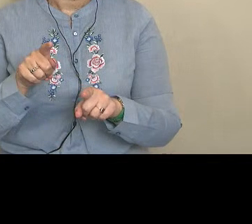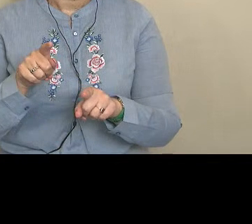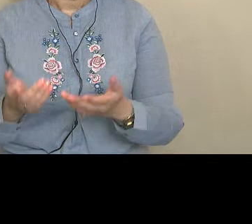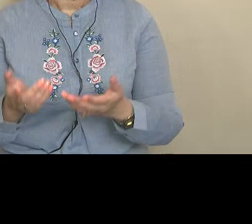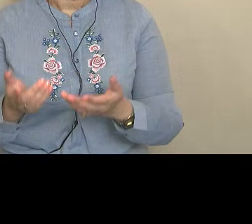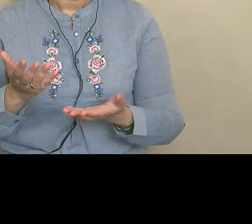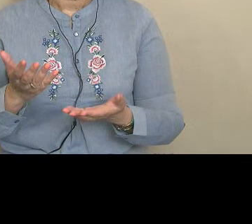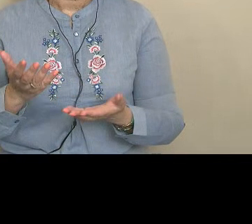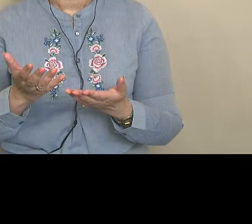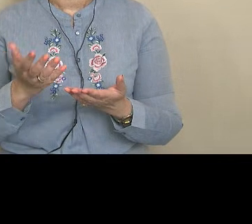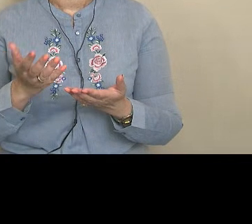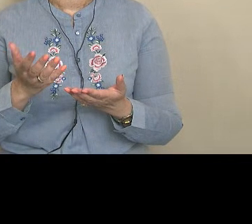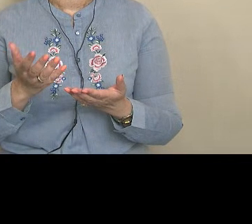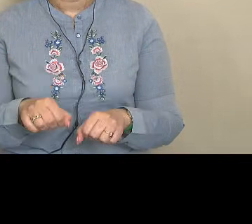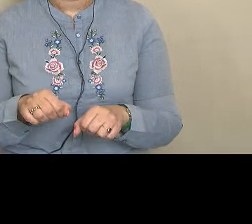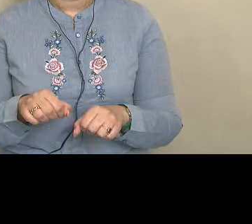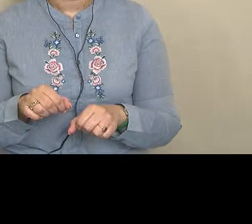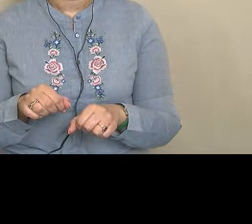office